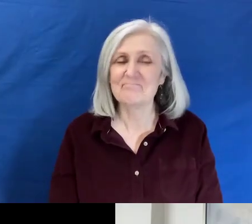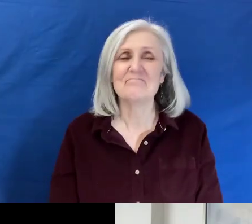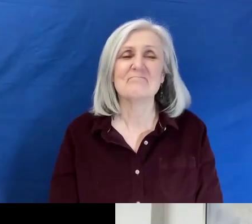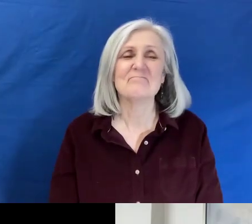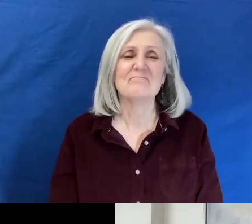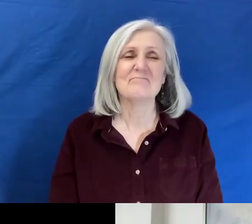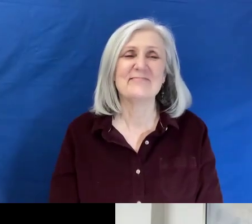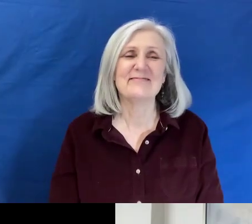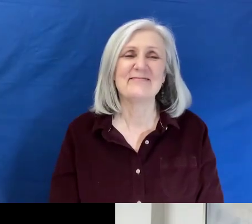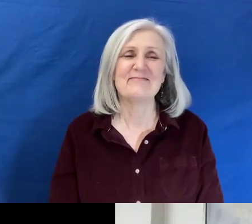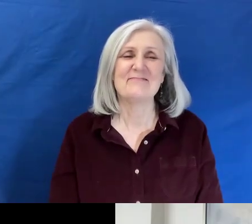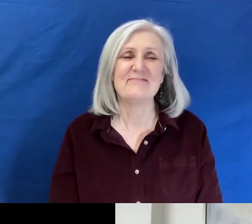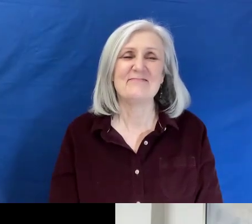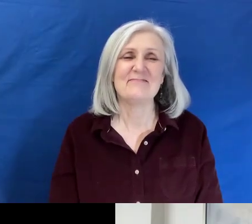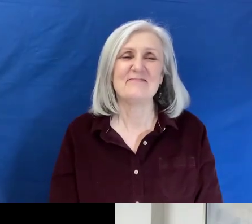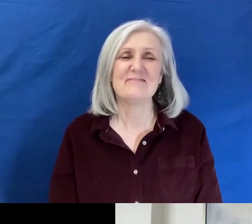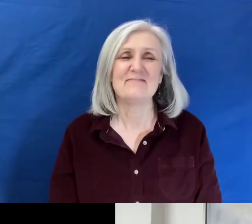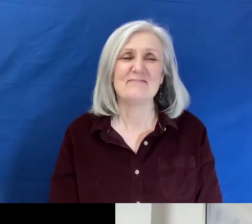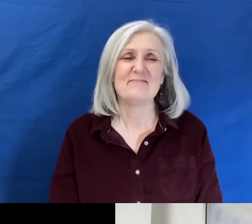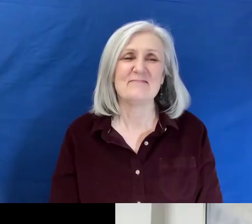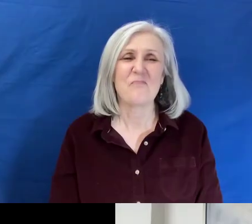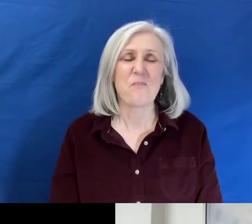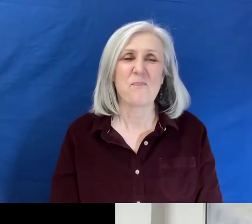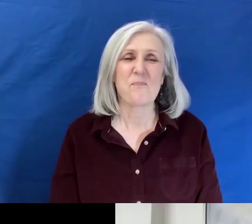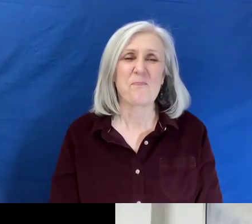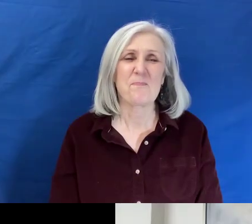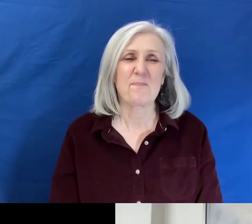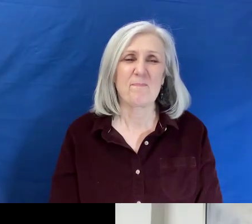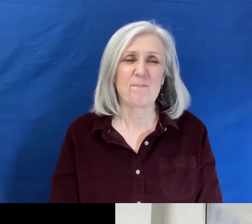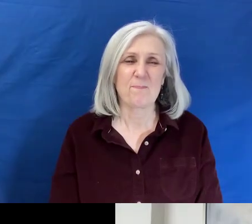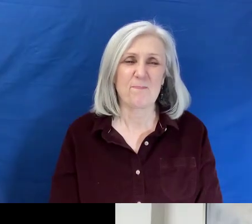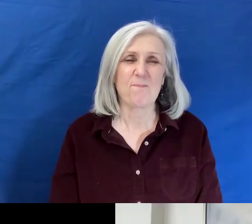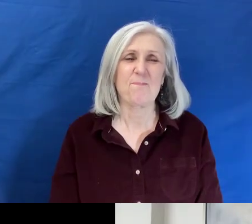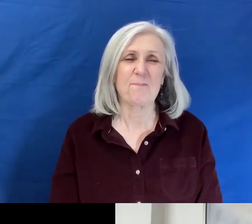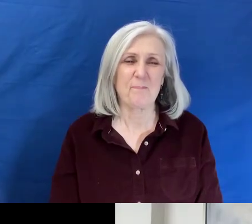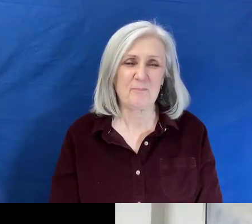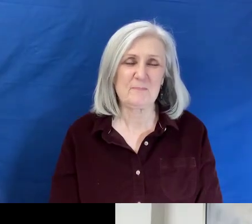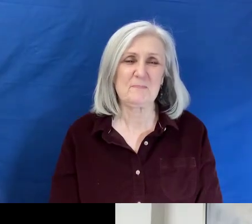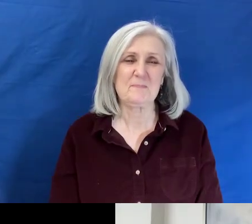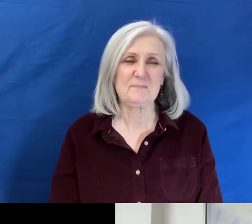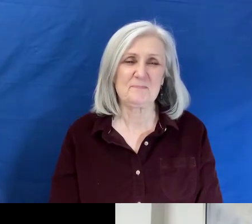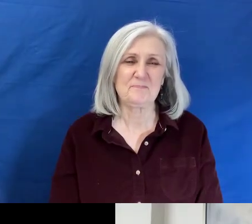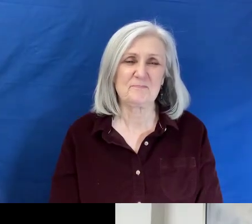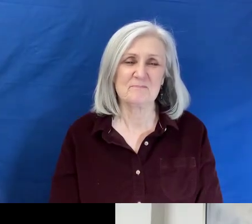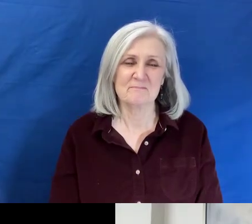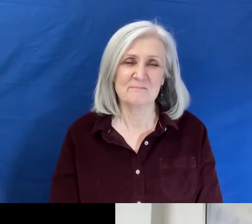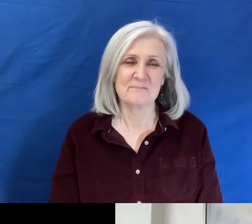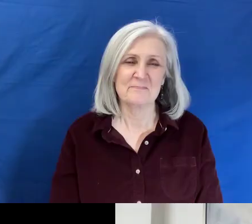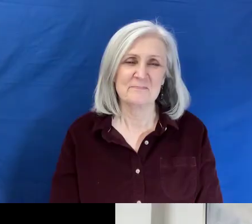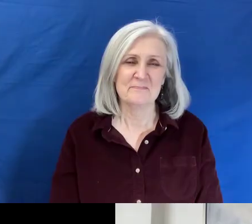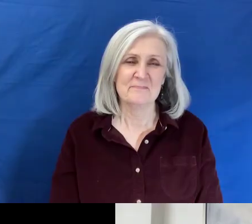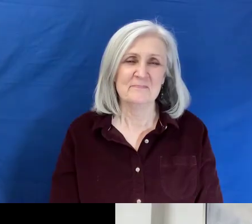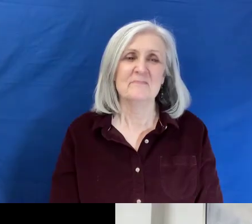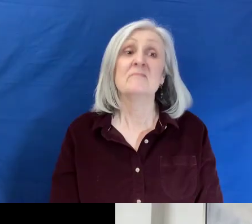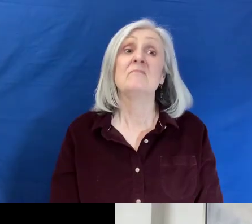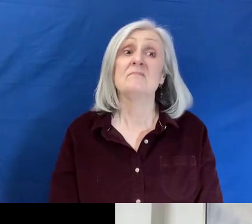little nervous because of whatever's going on with Hawaii. So I texted my sister. She goes, we're safe. But we're hosting two family friends of ours from the